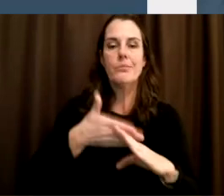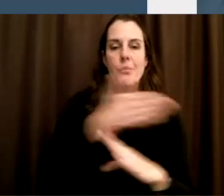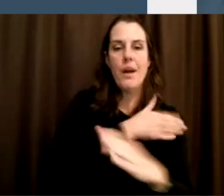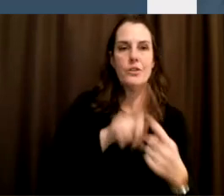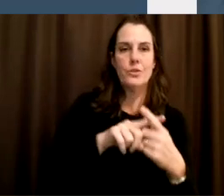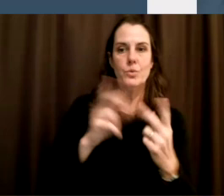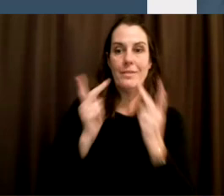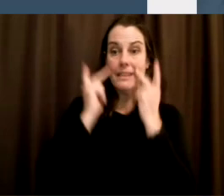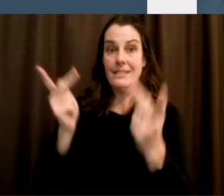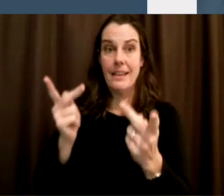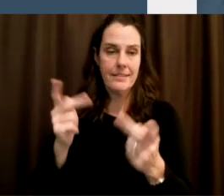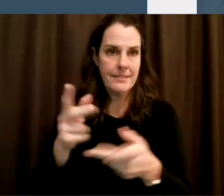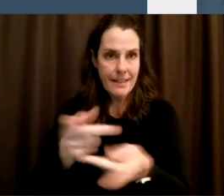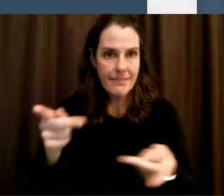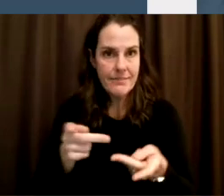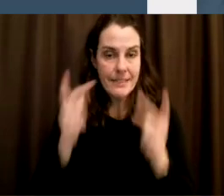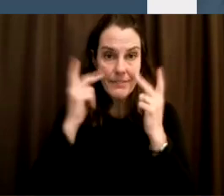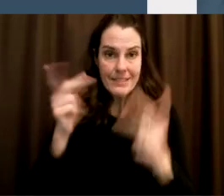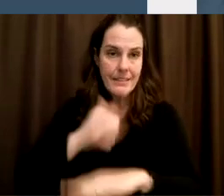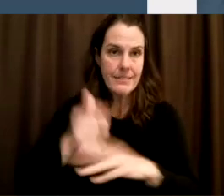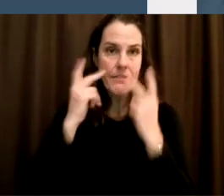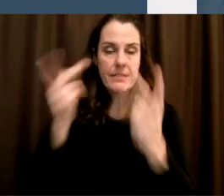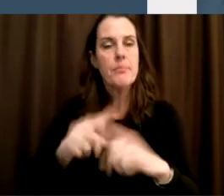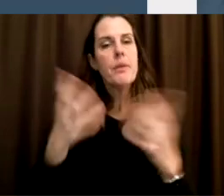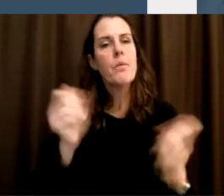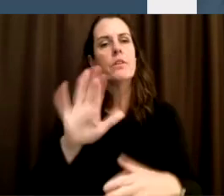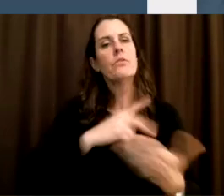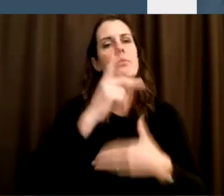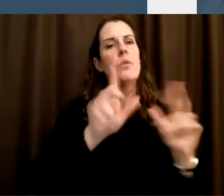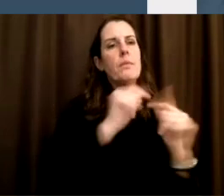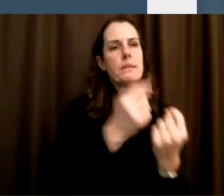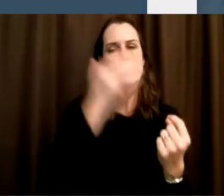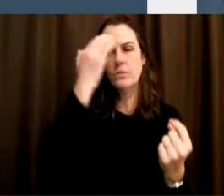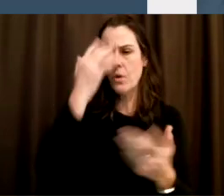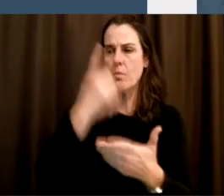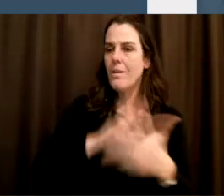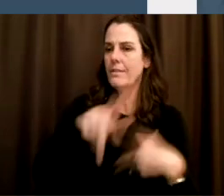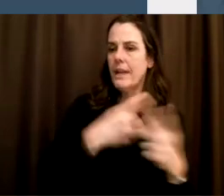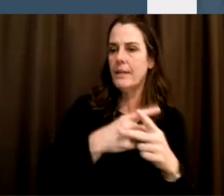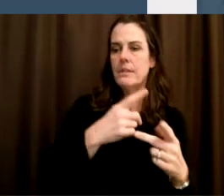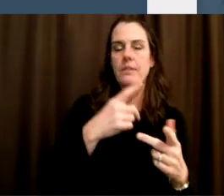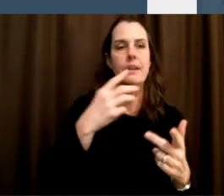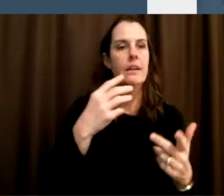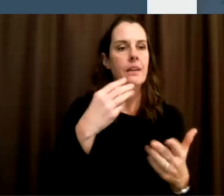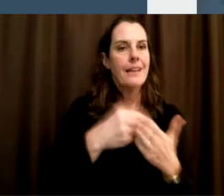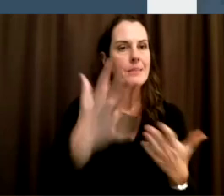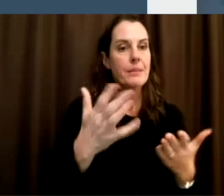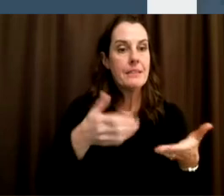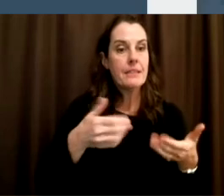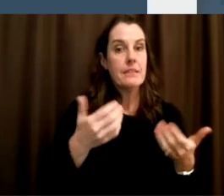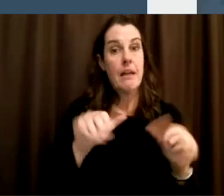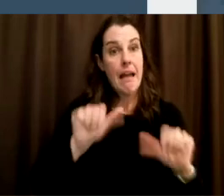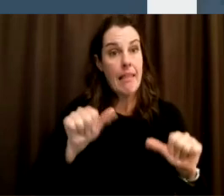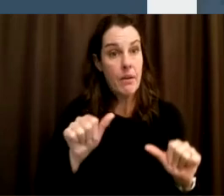your program team is really well aware of what types of expenses are allowable that they're able to spend for their